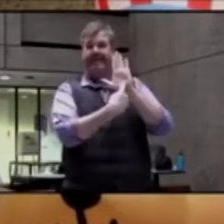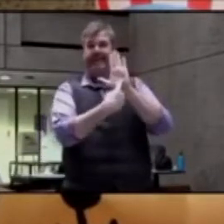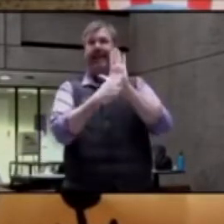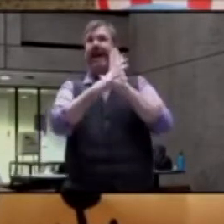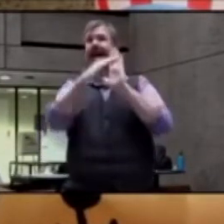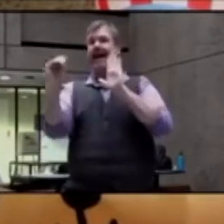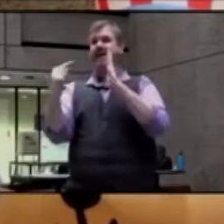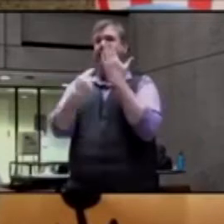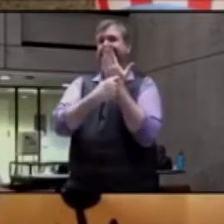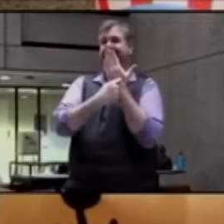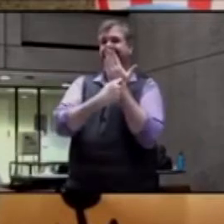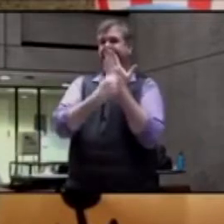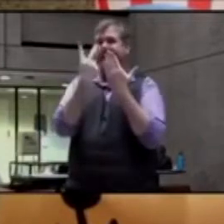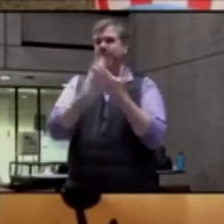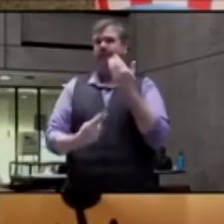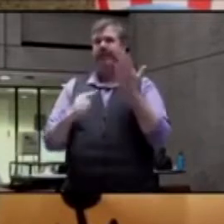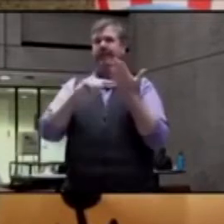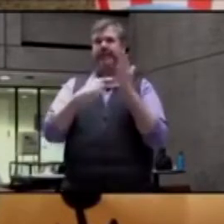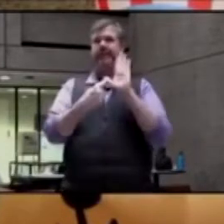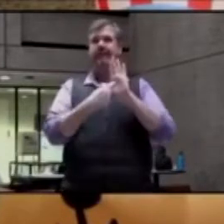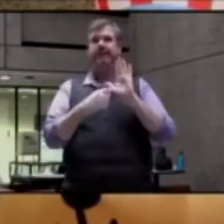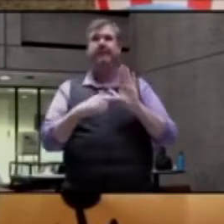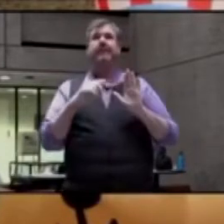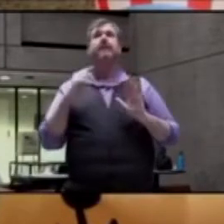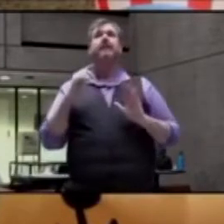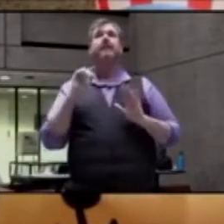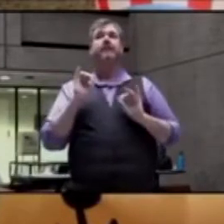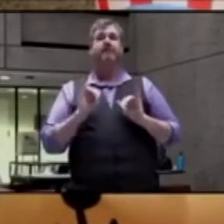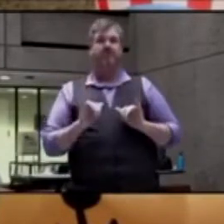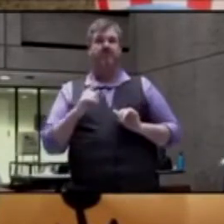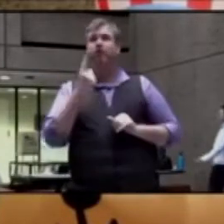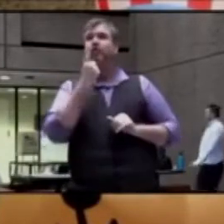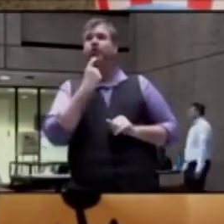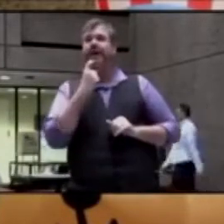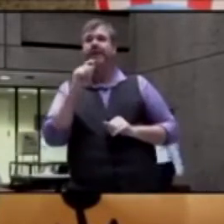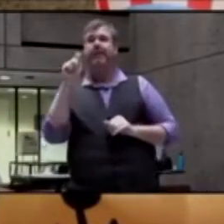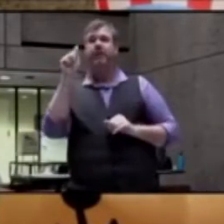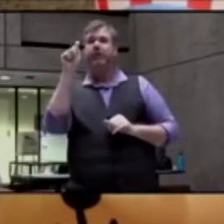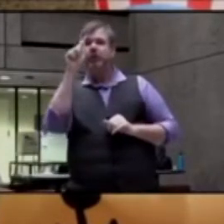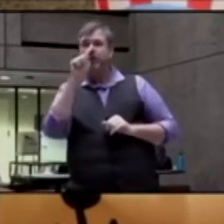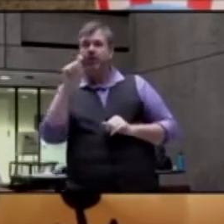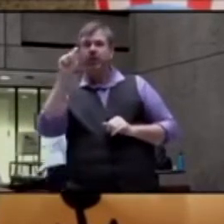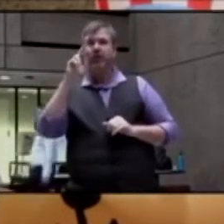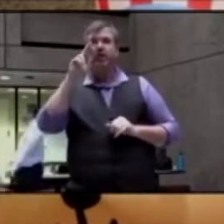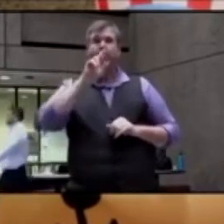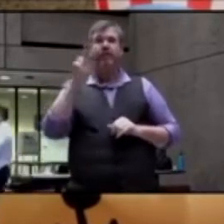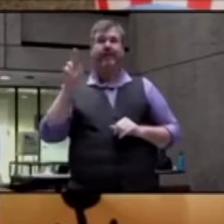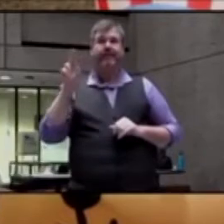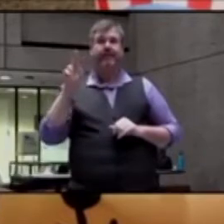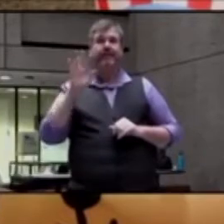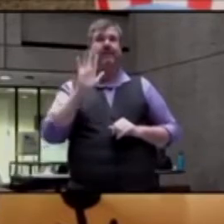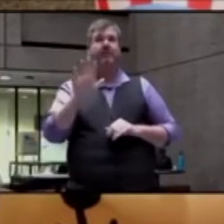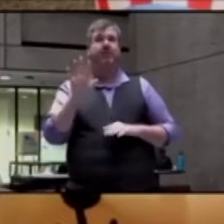the bubble, the red circle to the right of a choice on your ballot. So this is your